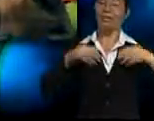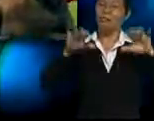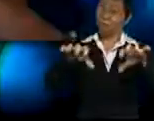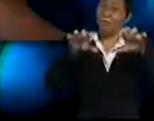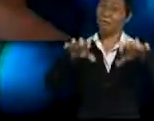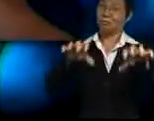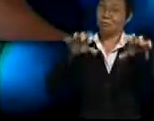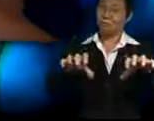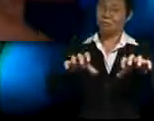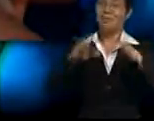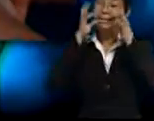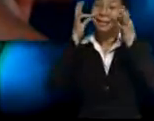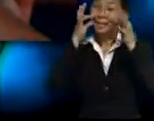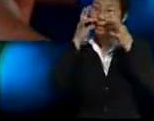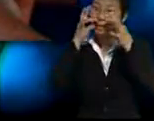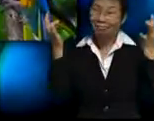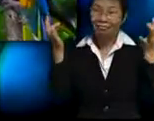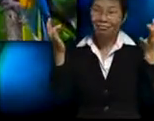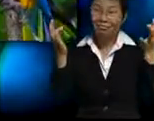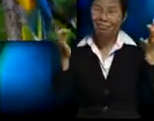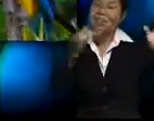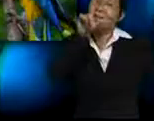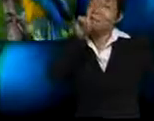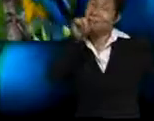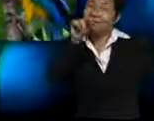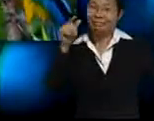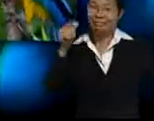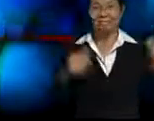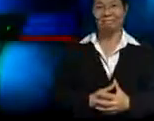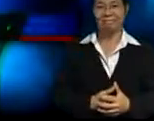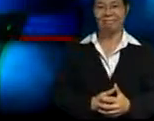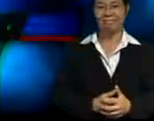dogs, cats, and birds.